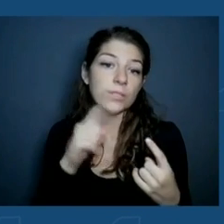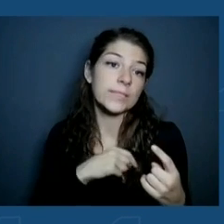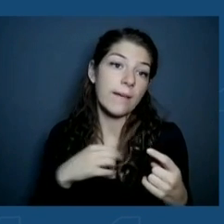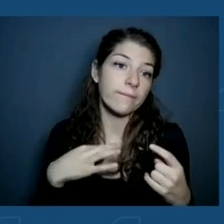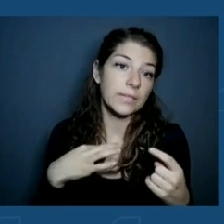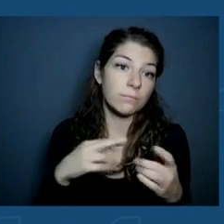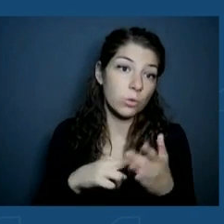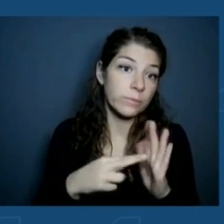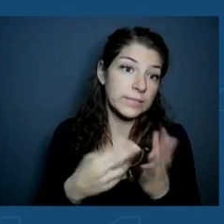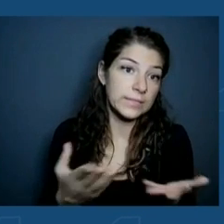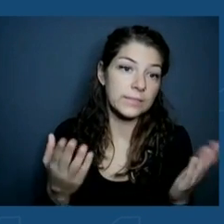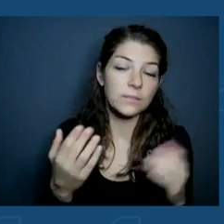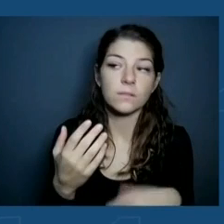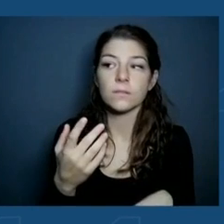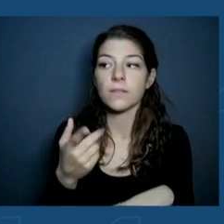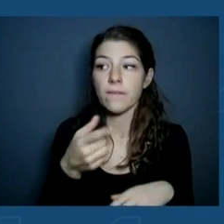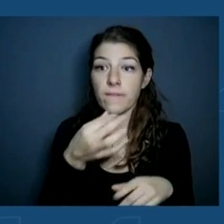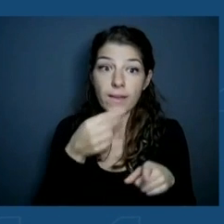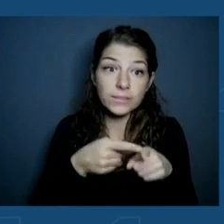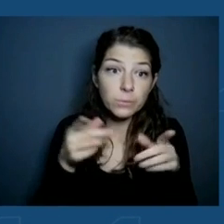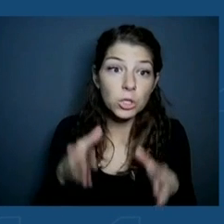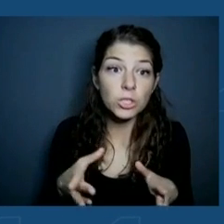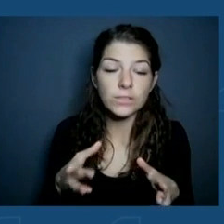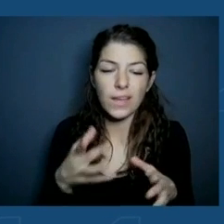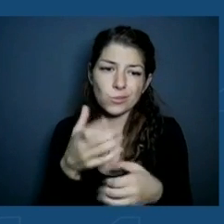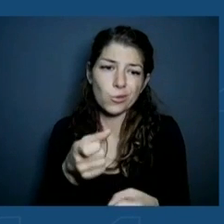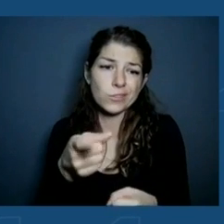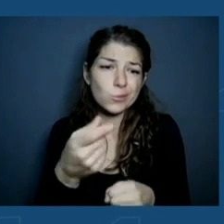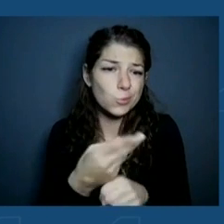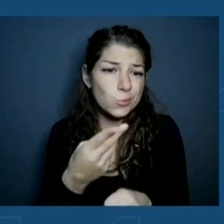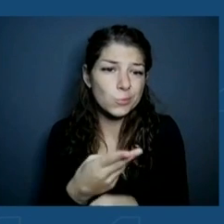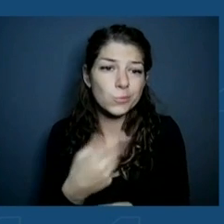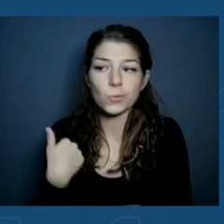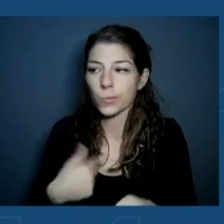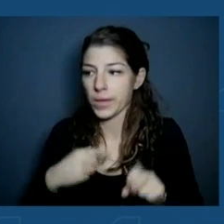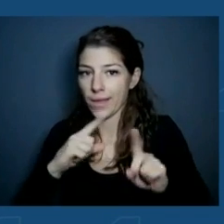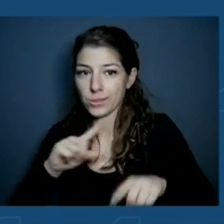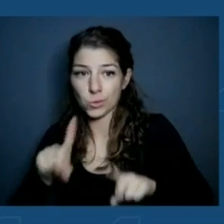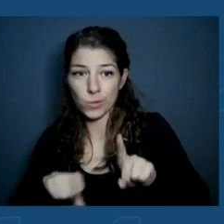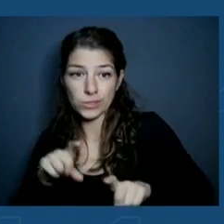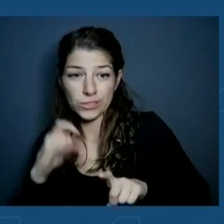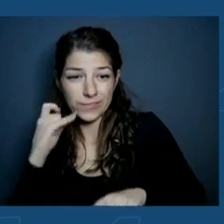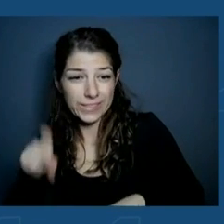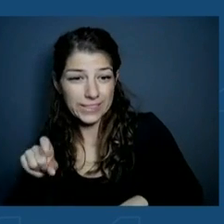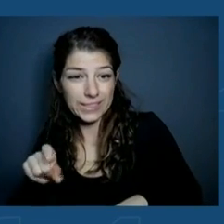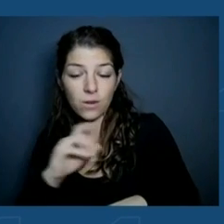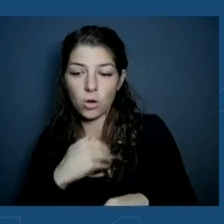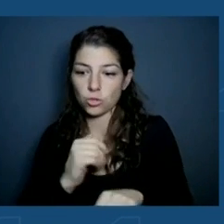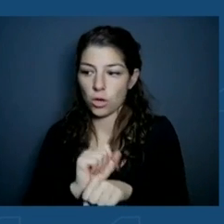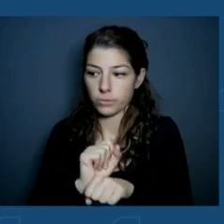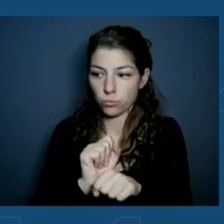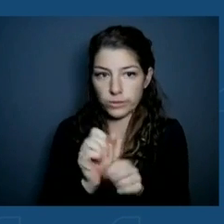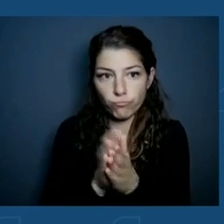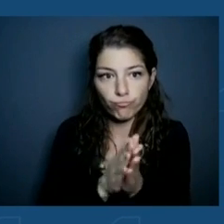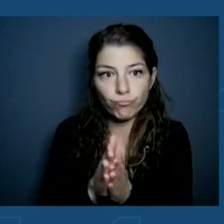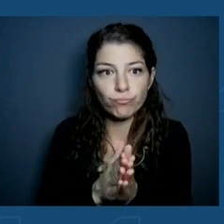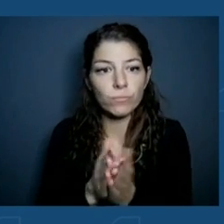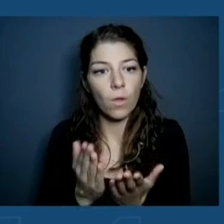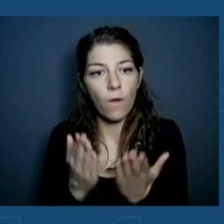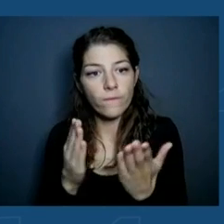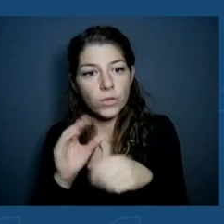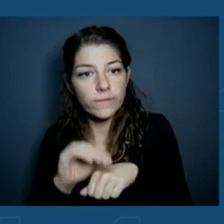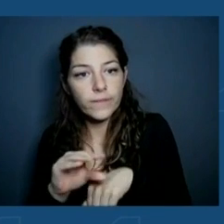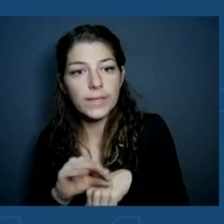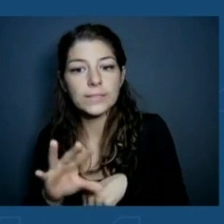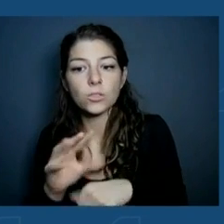know, they have experts. I trust them to use them. We answer questions when we need to. Our job is to be vigilant, to offer advice, and just help people